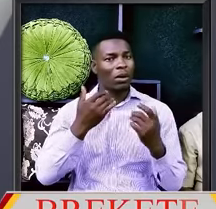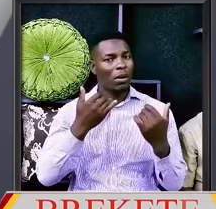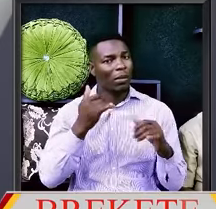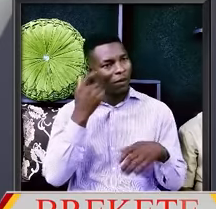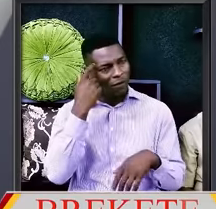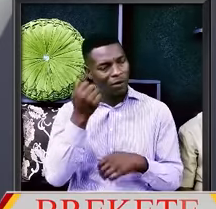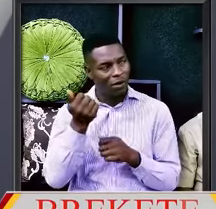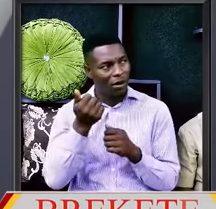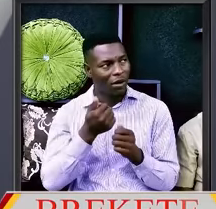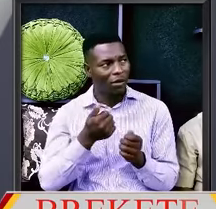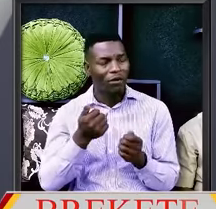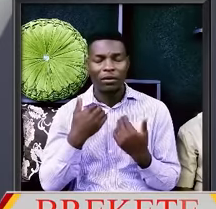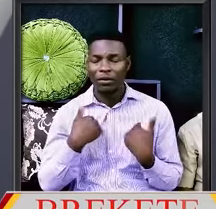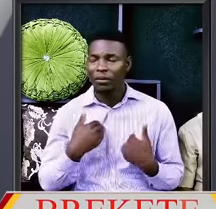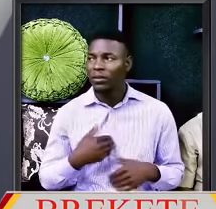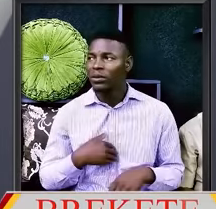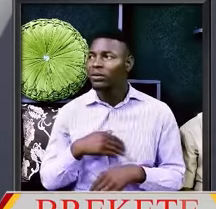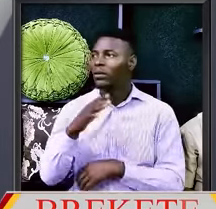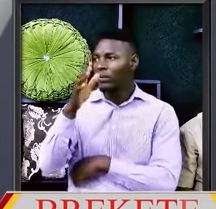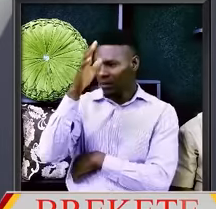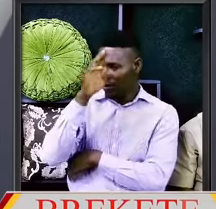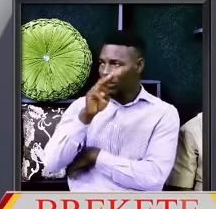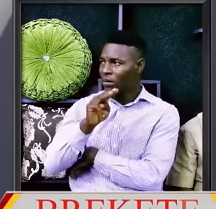That's my second Baba question. Baba Mohbad.